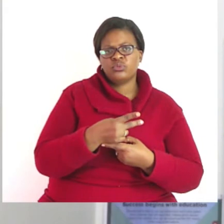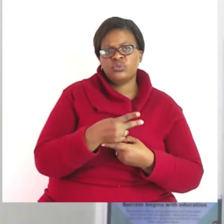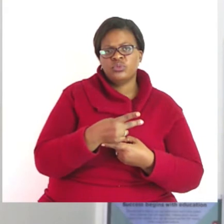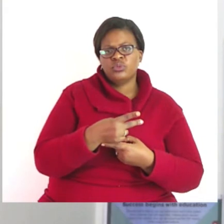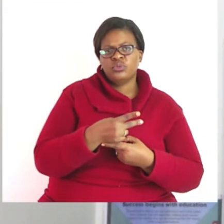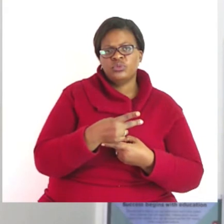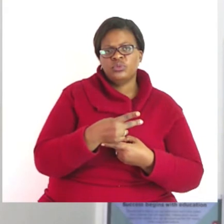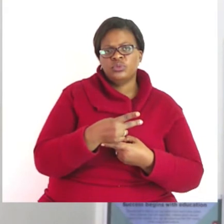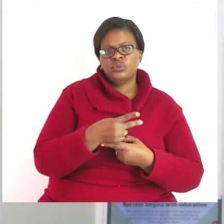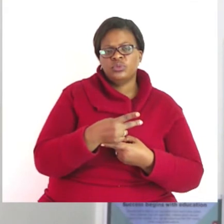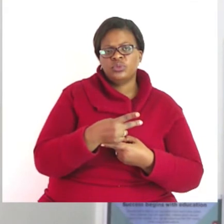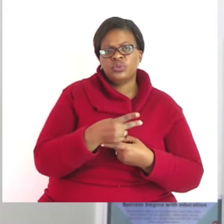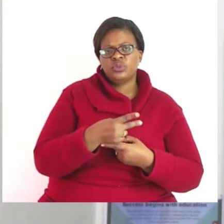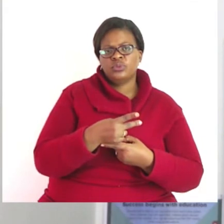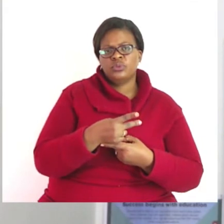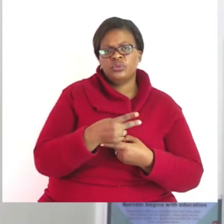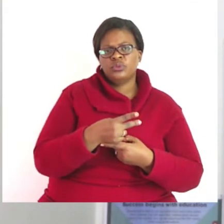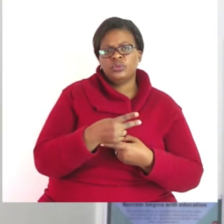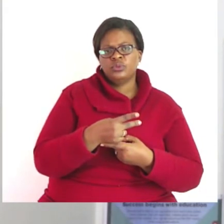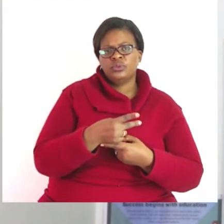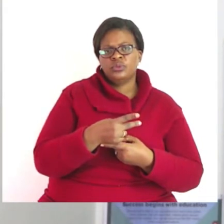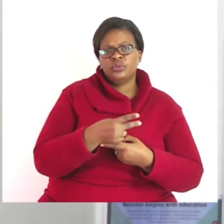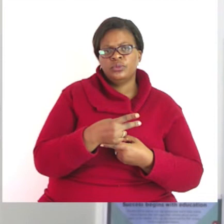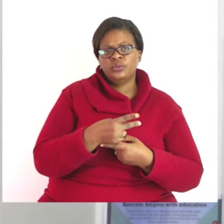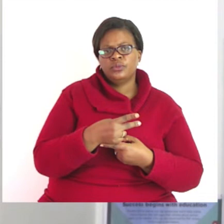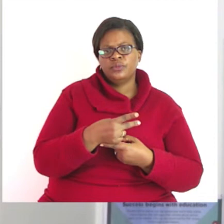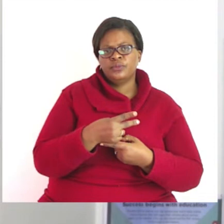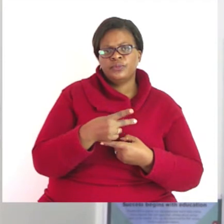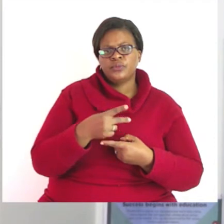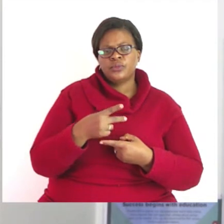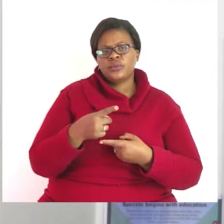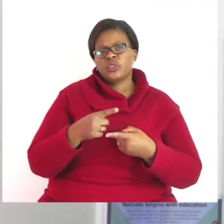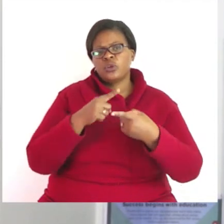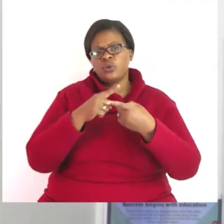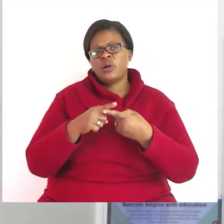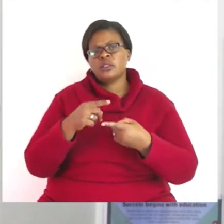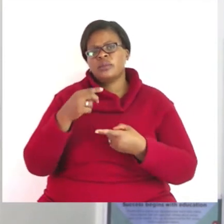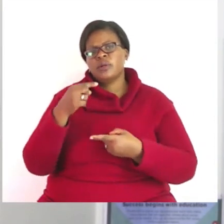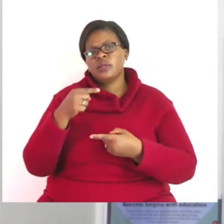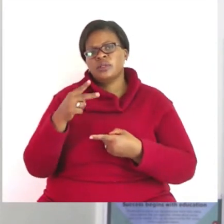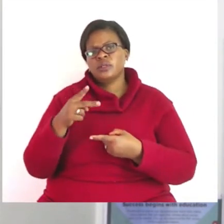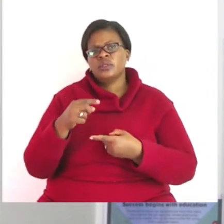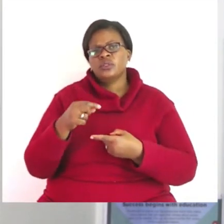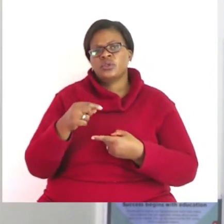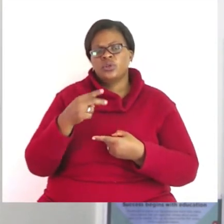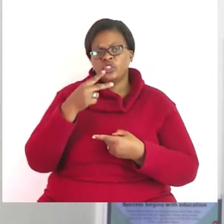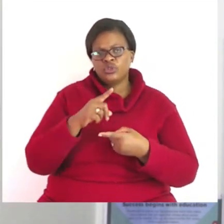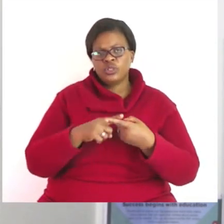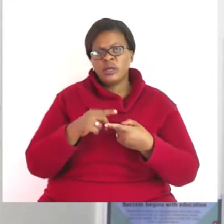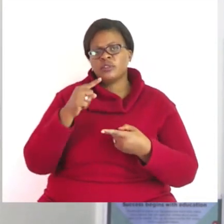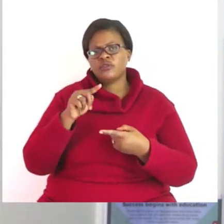28? Remember, we halved, so we have to multiply. 2 times 14 gives